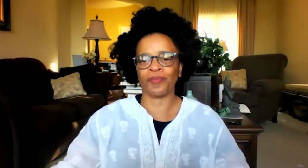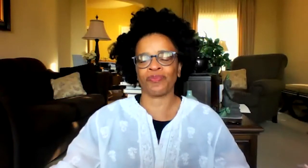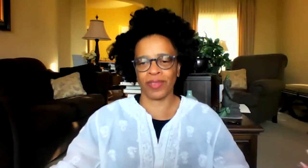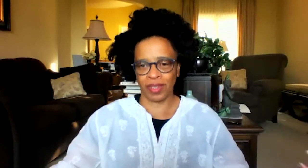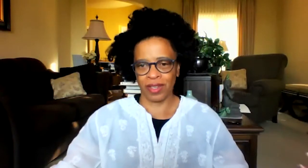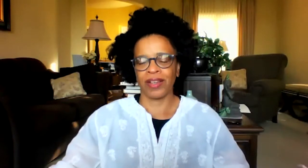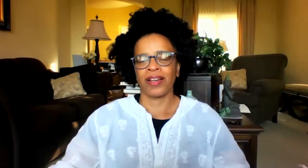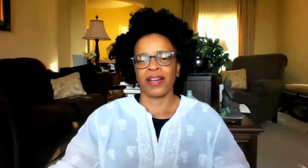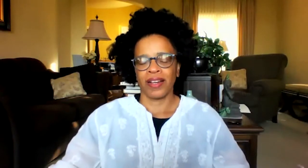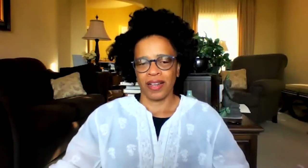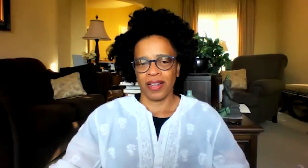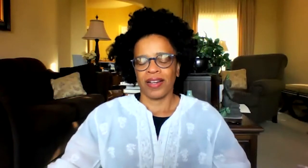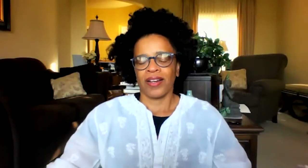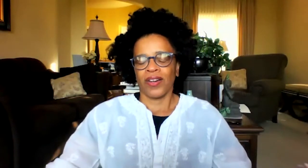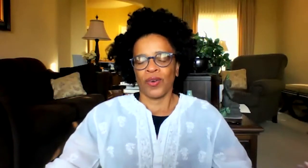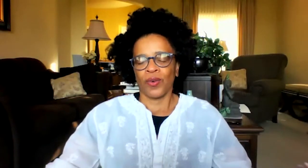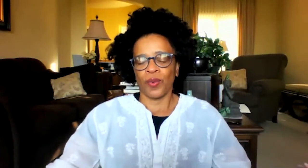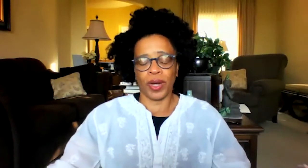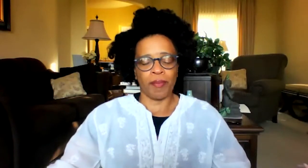now,